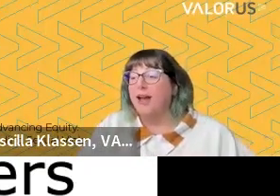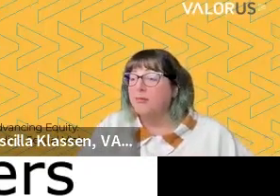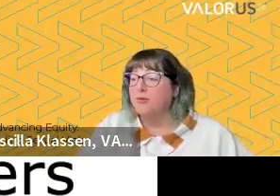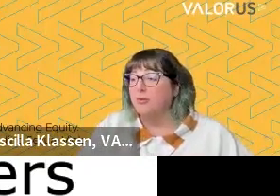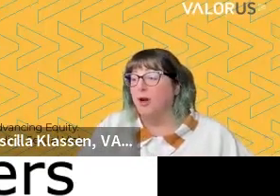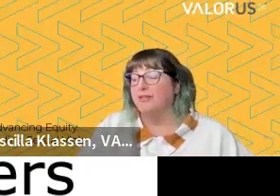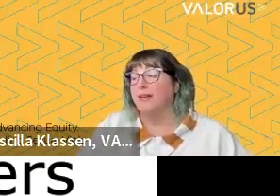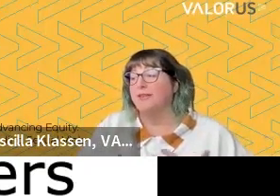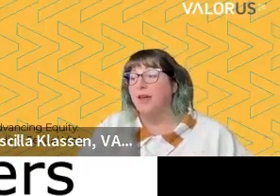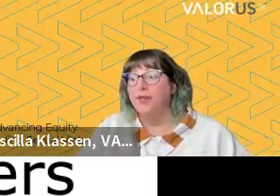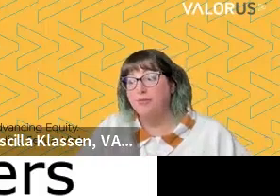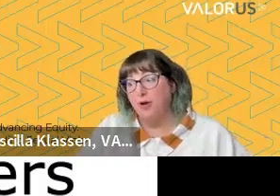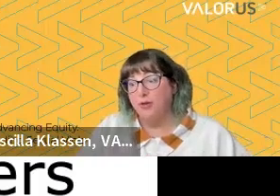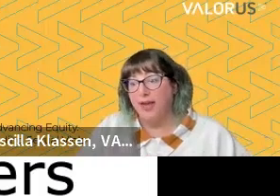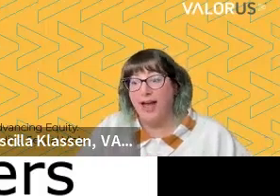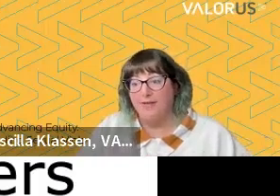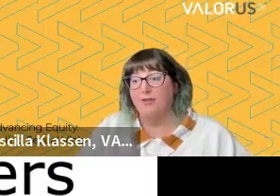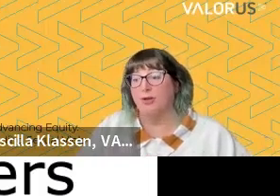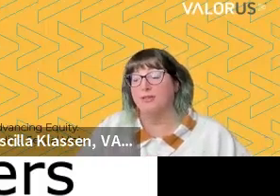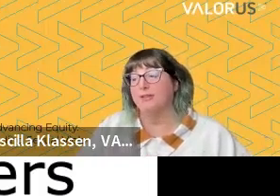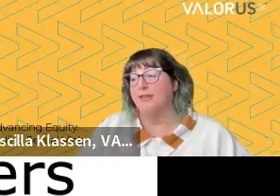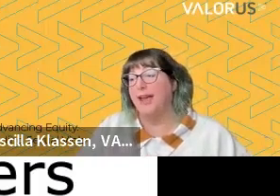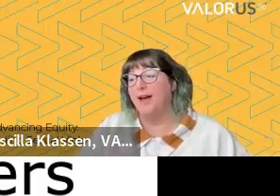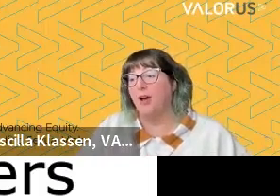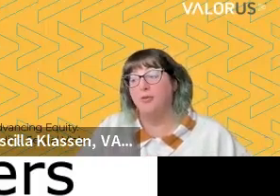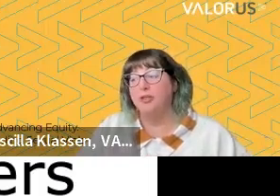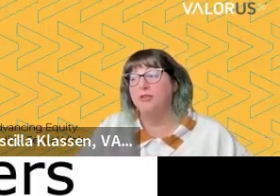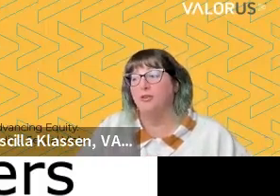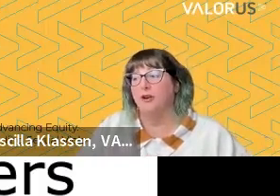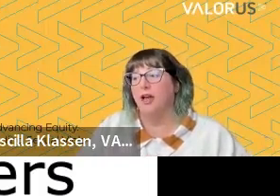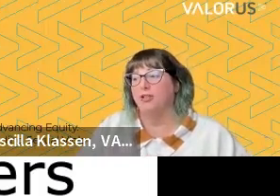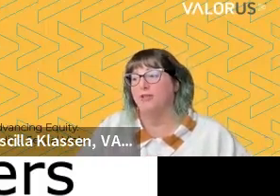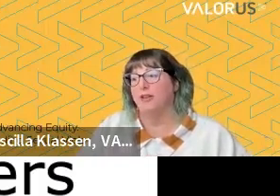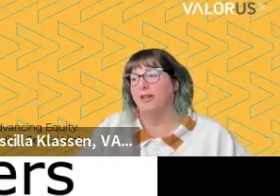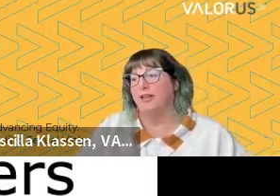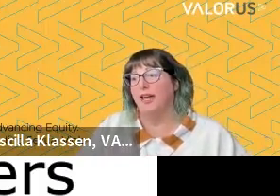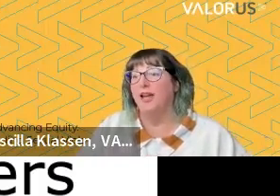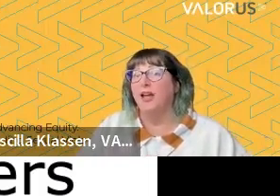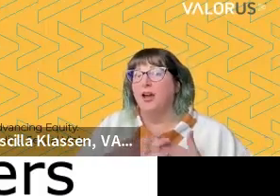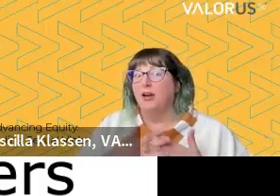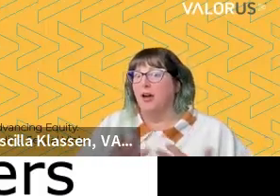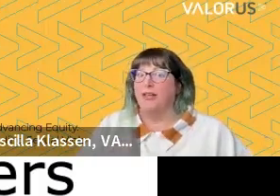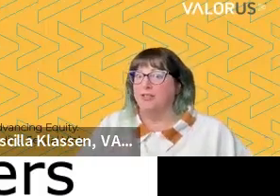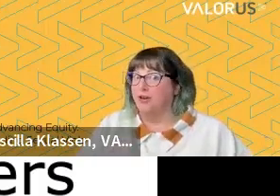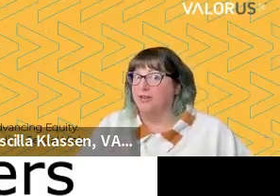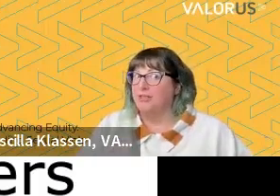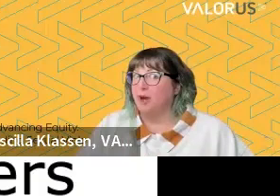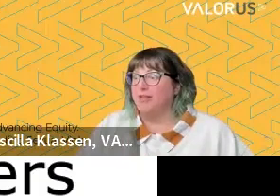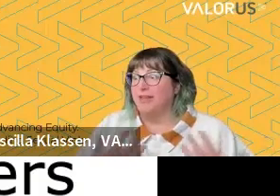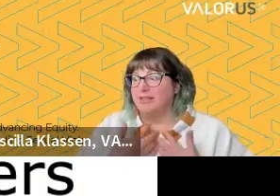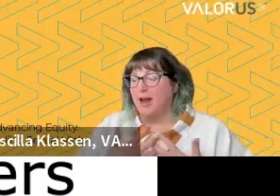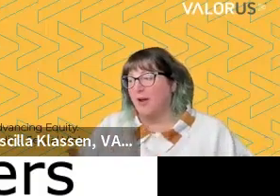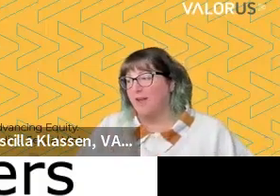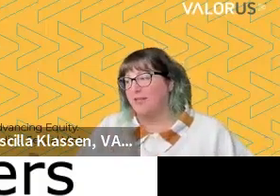and kind of guide them through the process, let them know that they have choices and they have options, so they're not just feeling like, I started